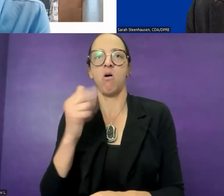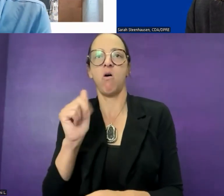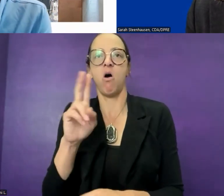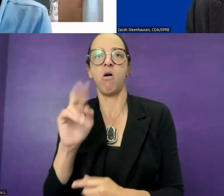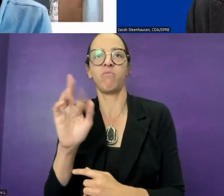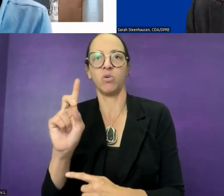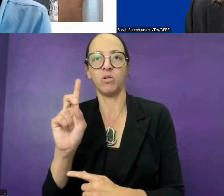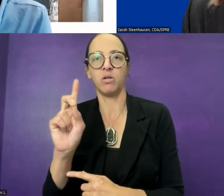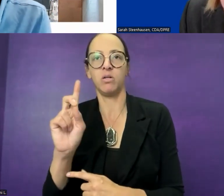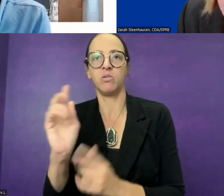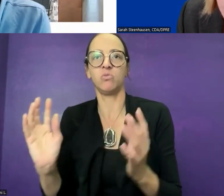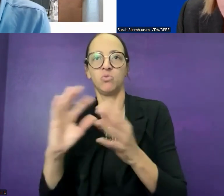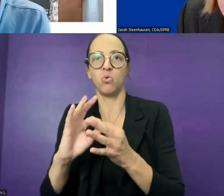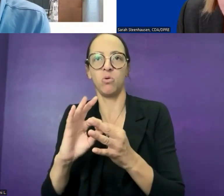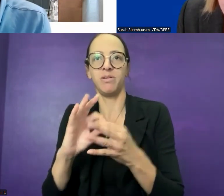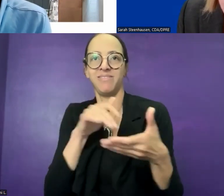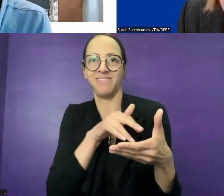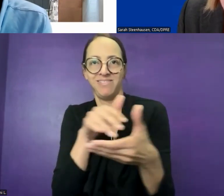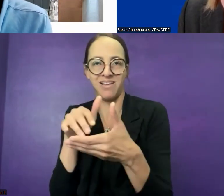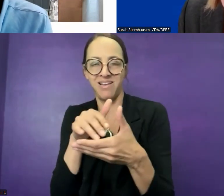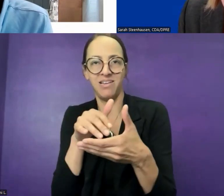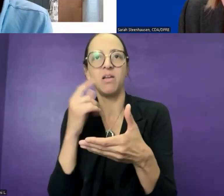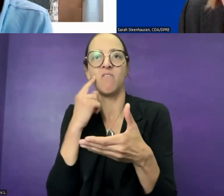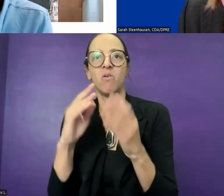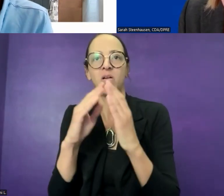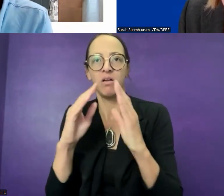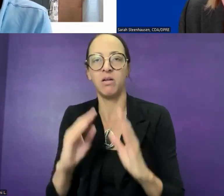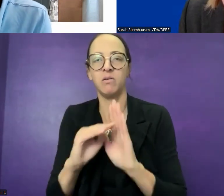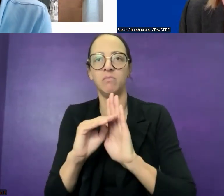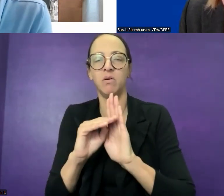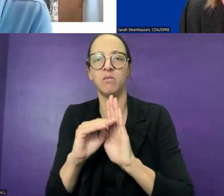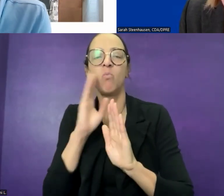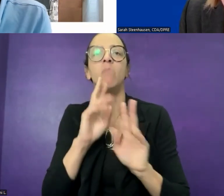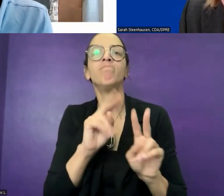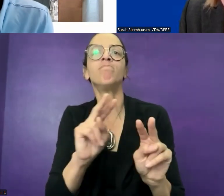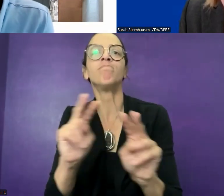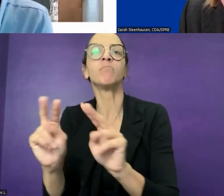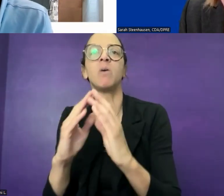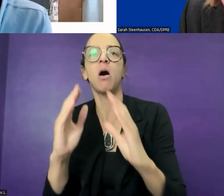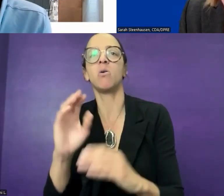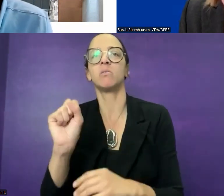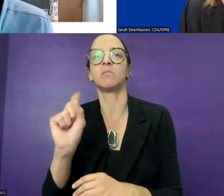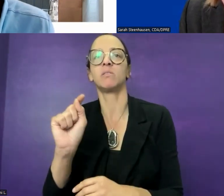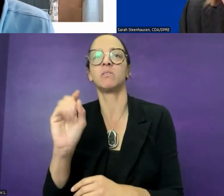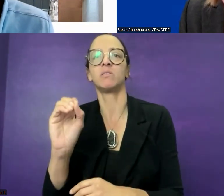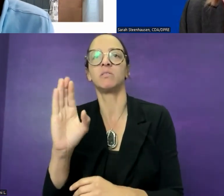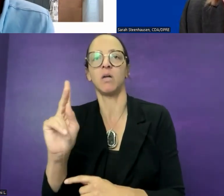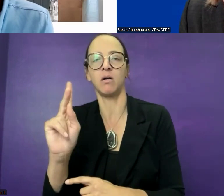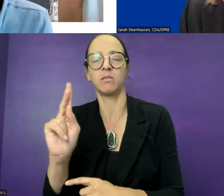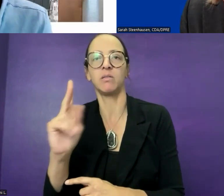at housing stock and specific issues that may encumber or